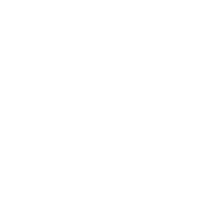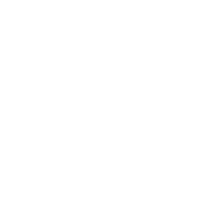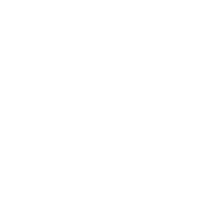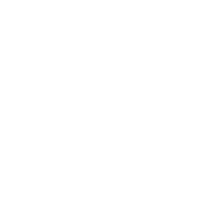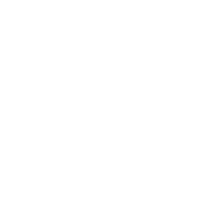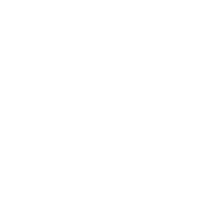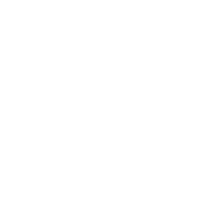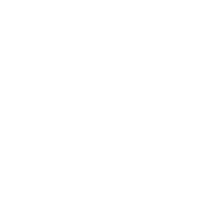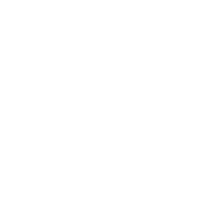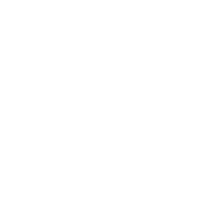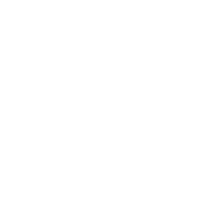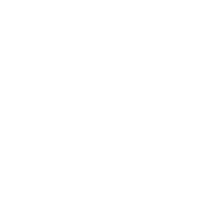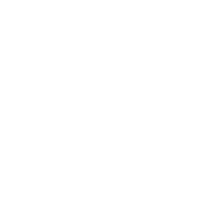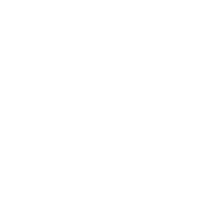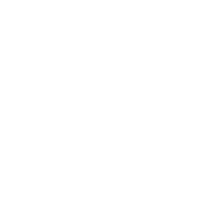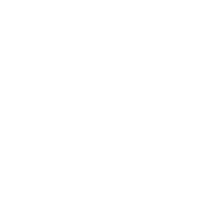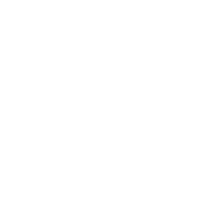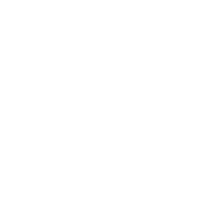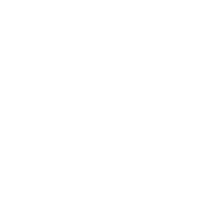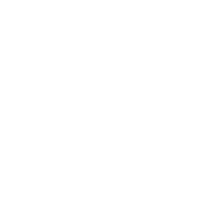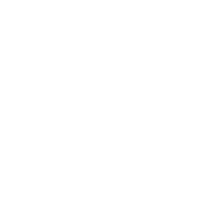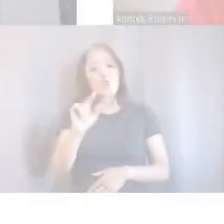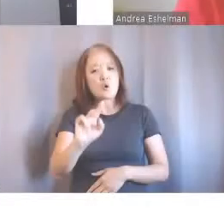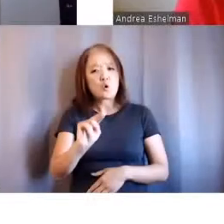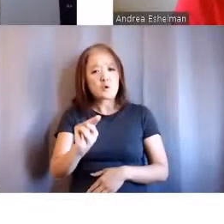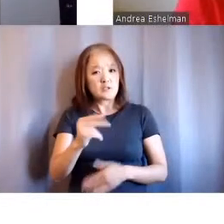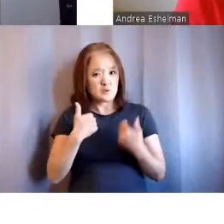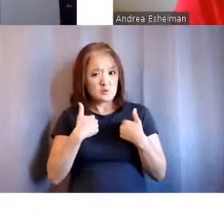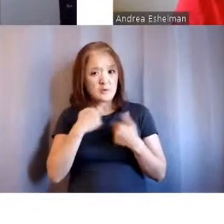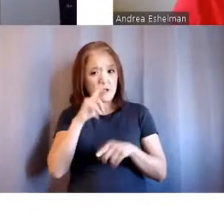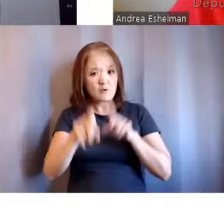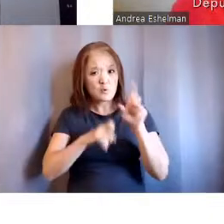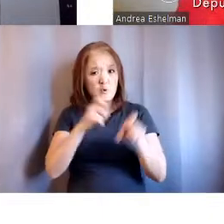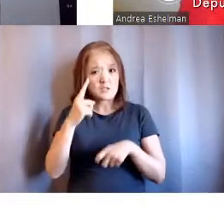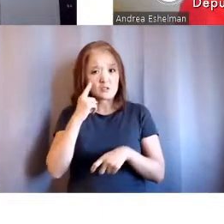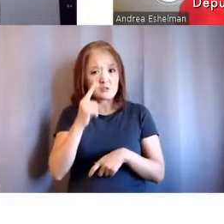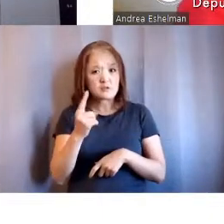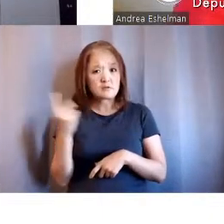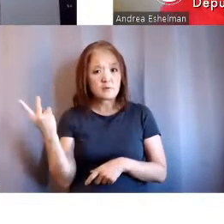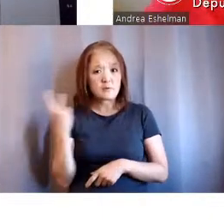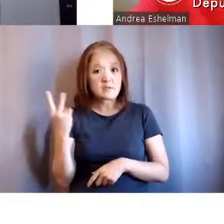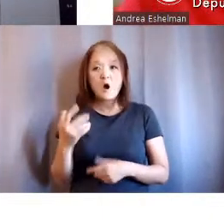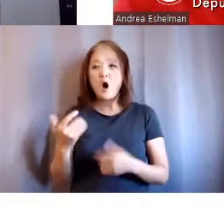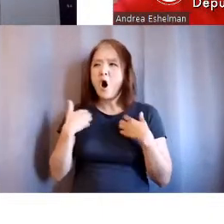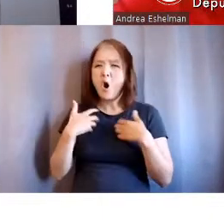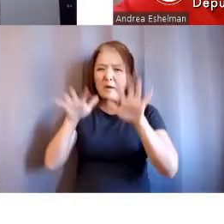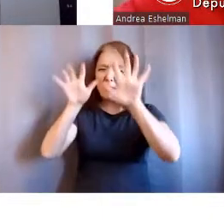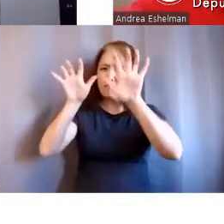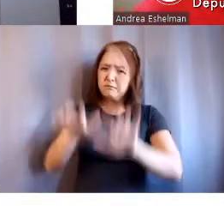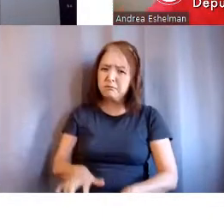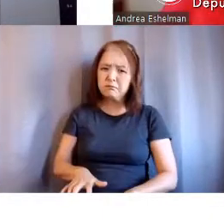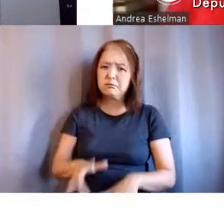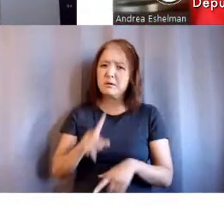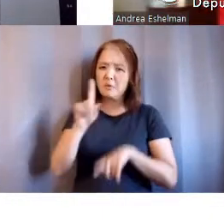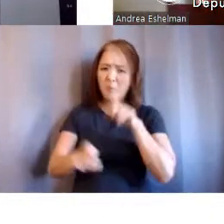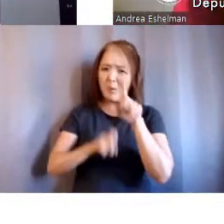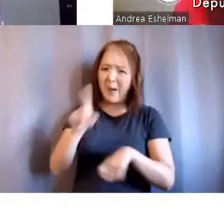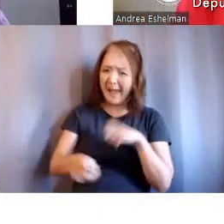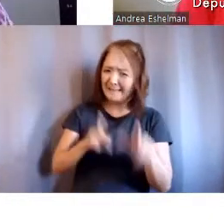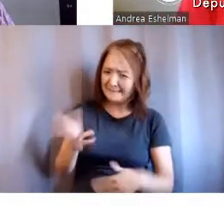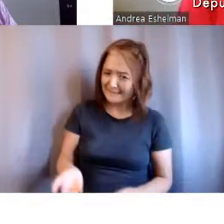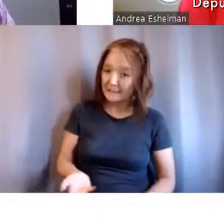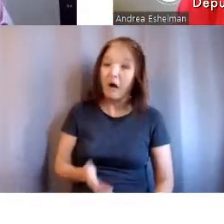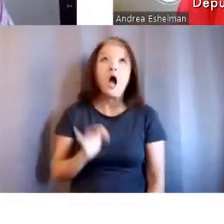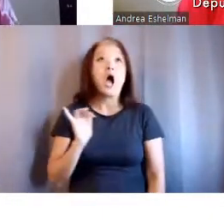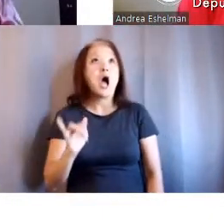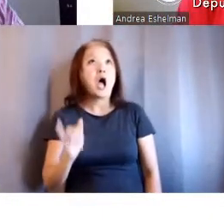needs are. So Logan, do we have some questions for Corey or I? Oh, we have a ton of questions. Oh, okay.